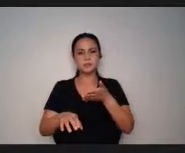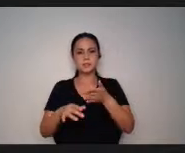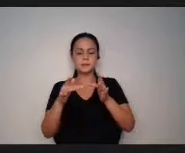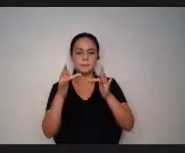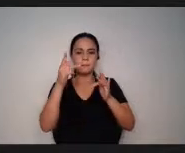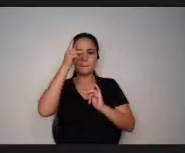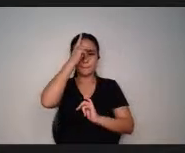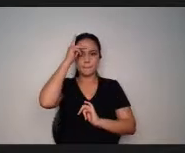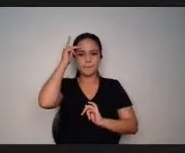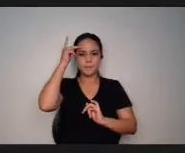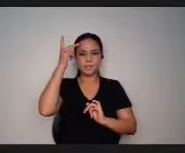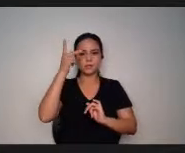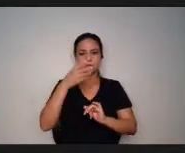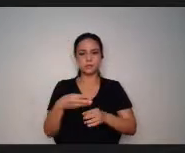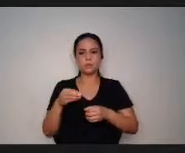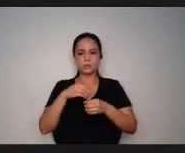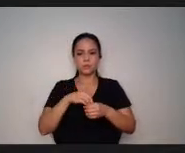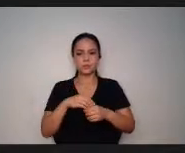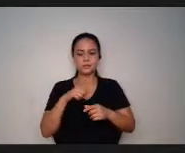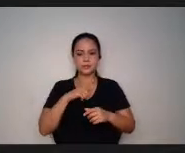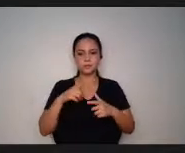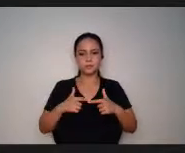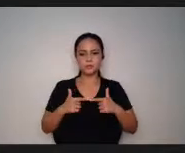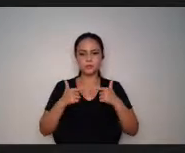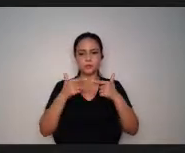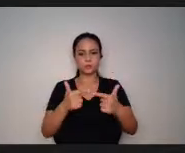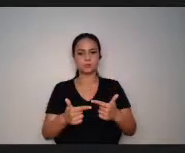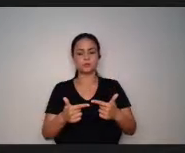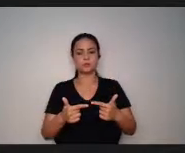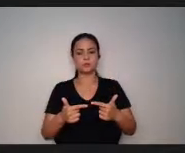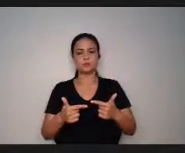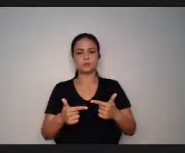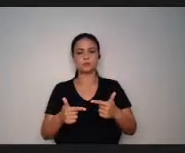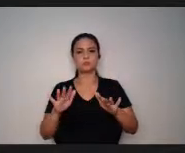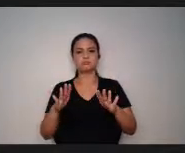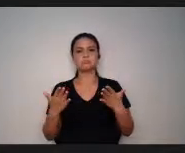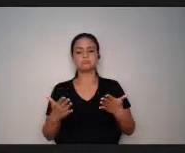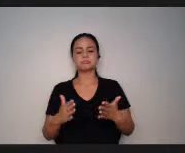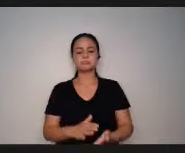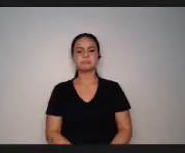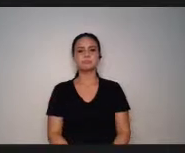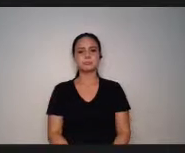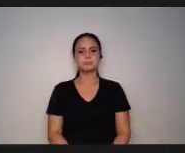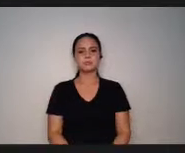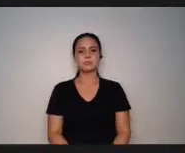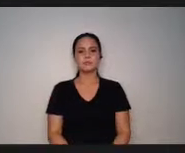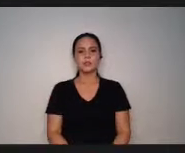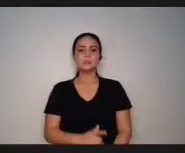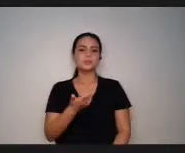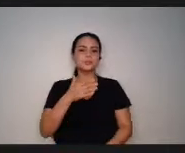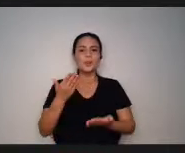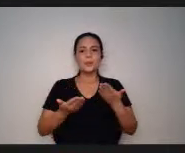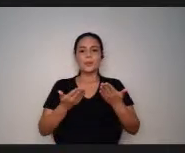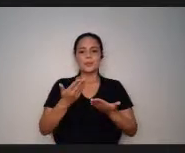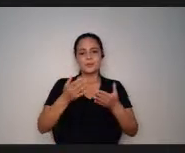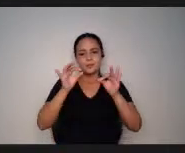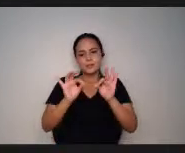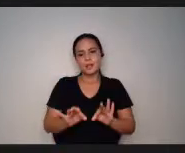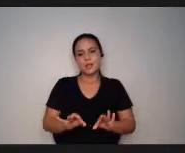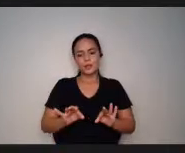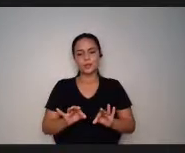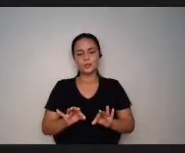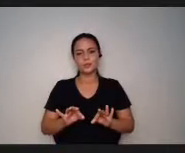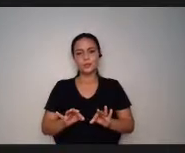don't match with that level of effort. There's an inadequate balance between rewards, including financial rewards,